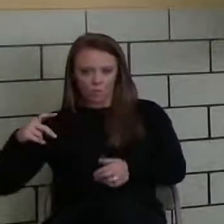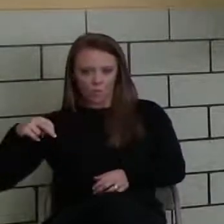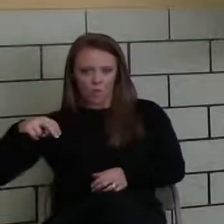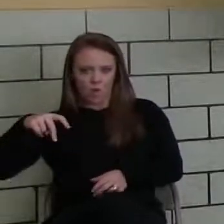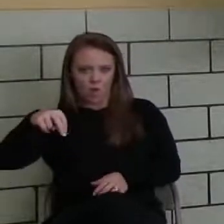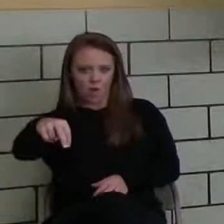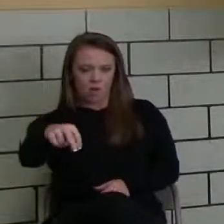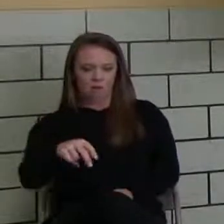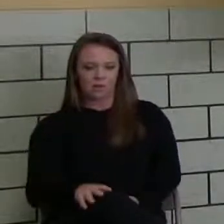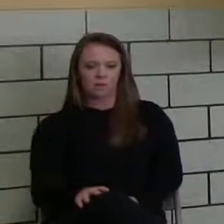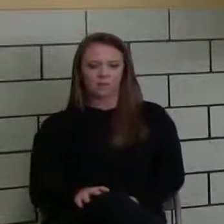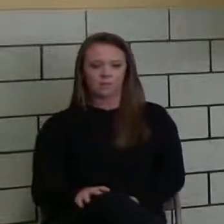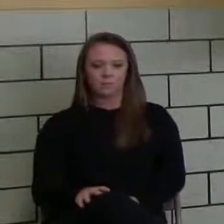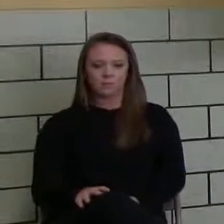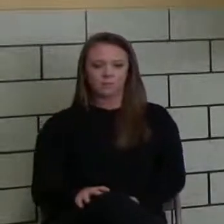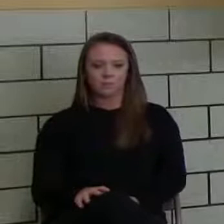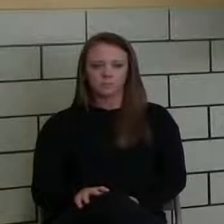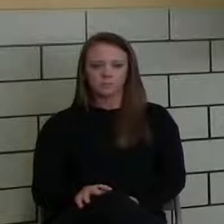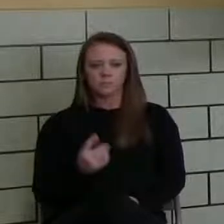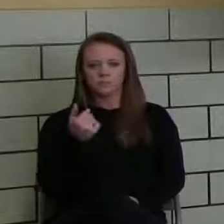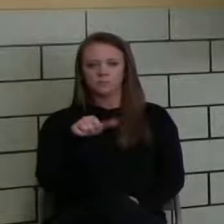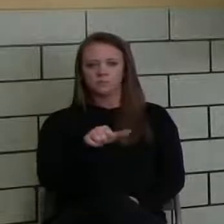Here's another example of what we looked at.